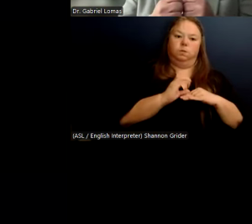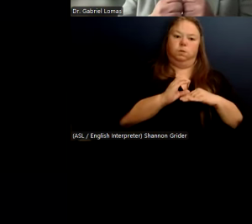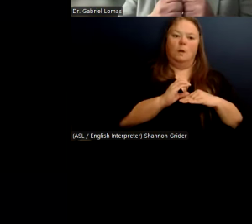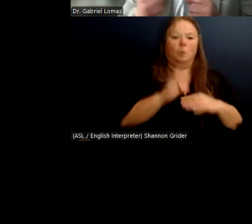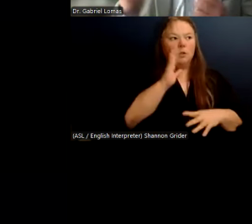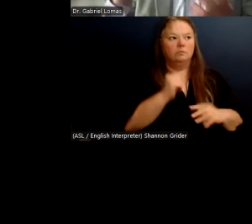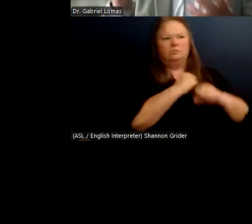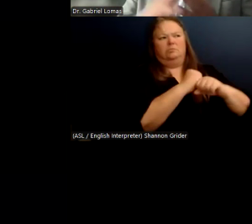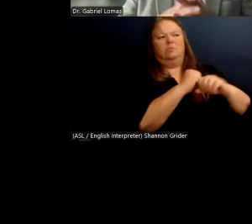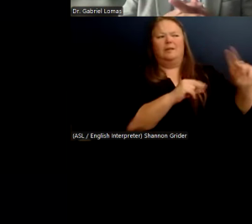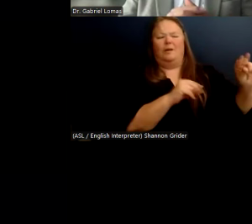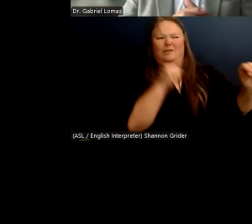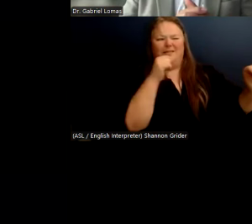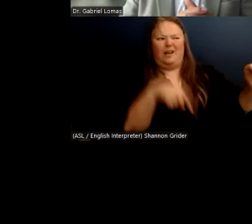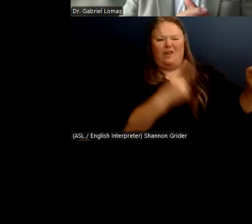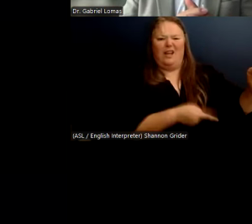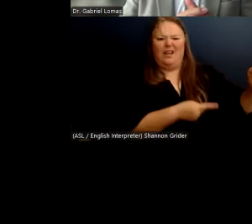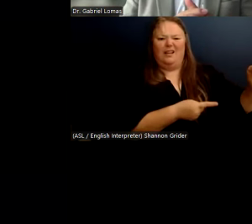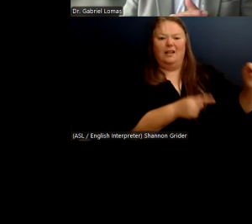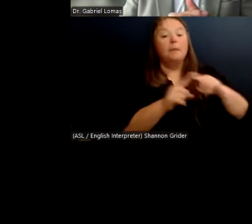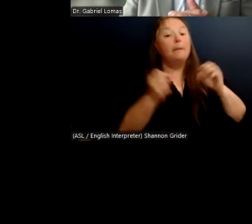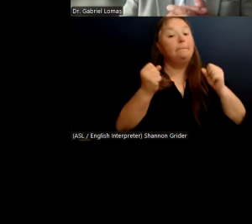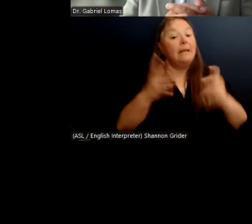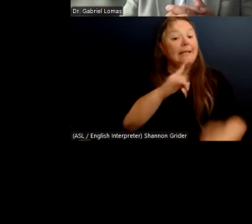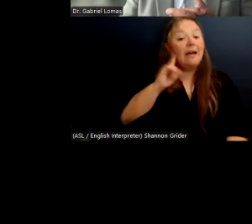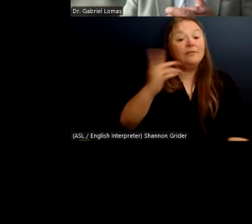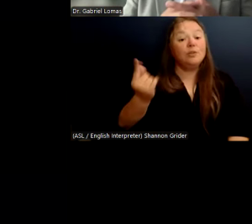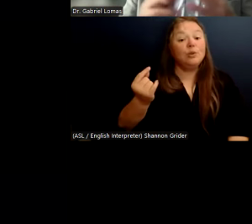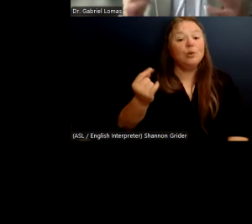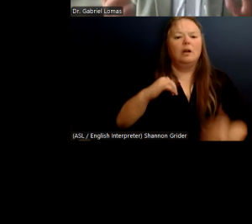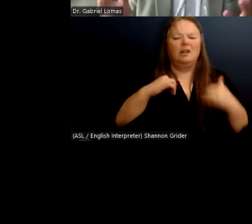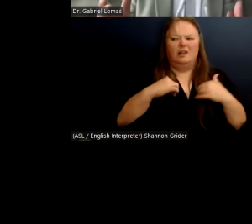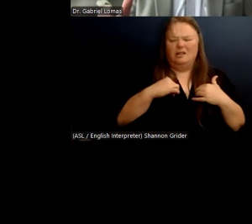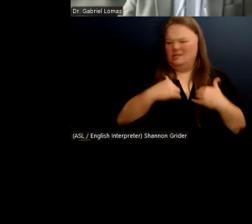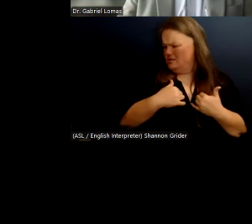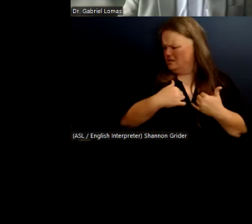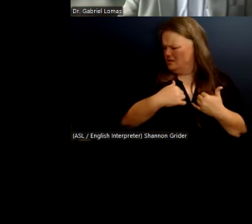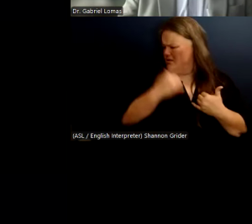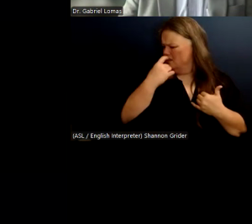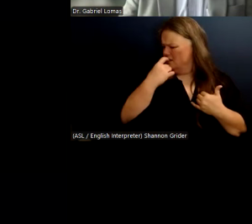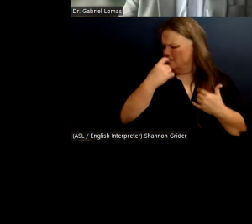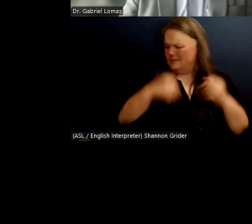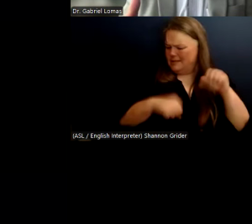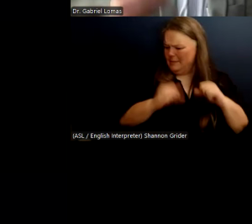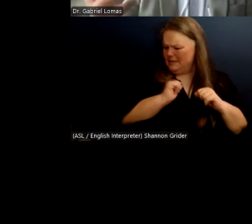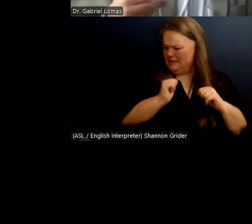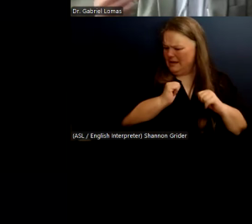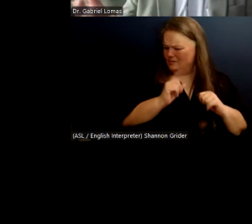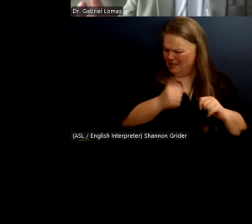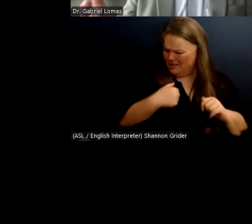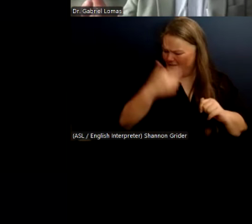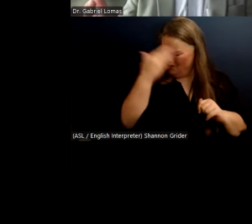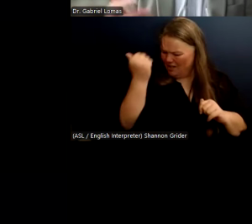police. A lot of deaf people will begin to doubt themselves. They will become fatigued. They'll become overwhelmed, and might even work